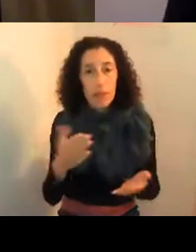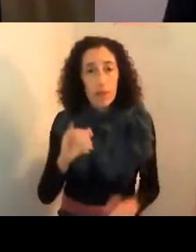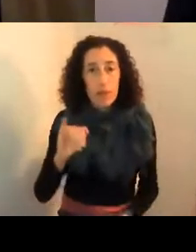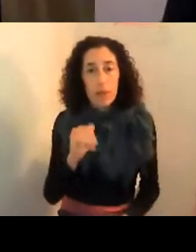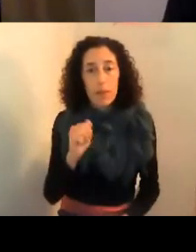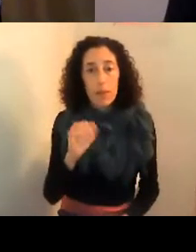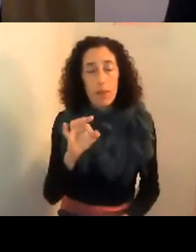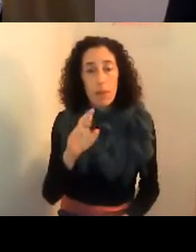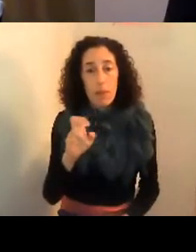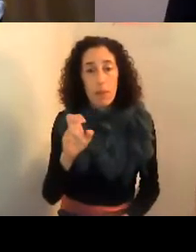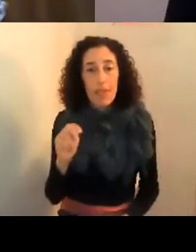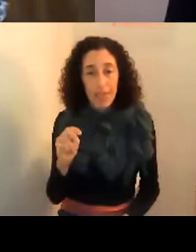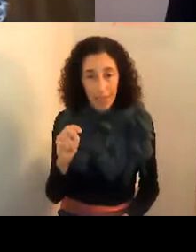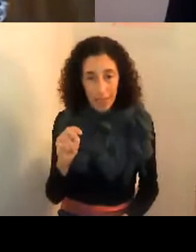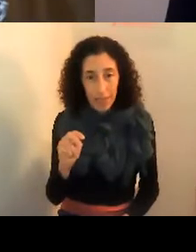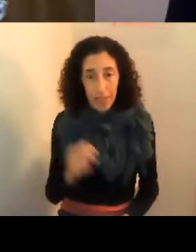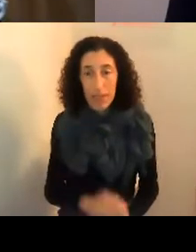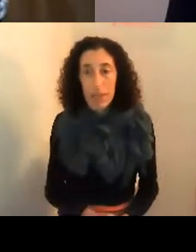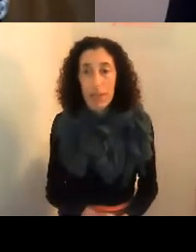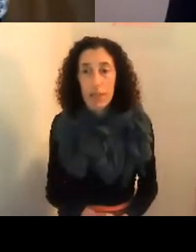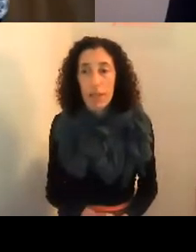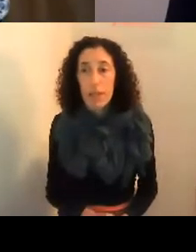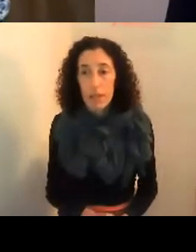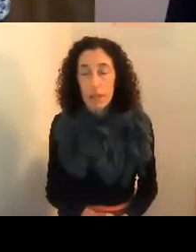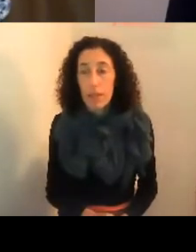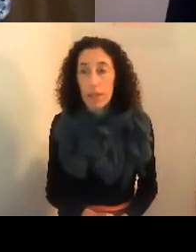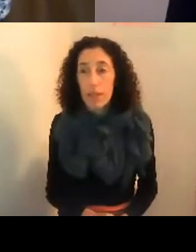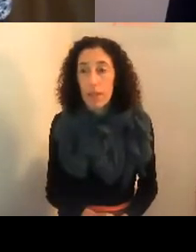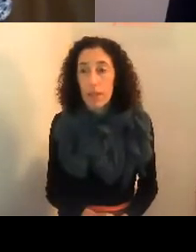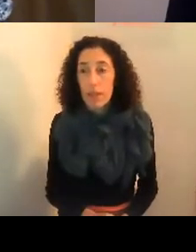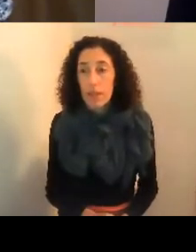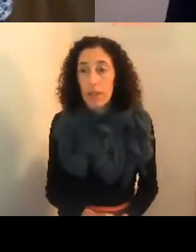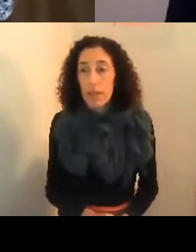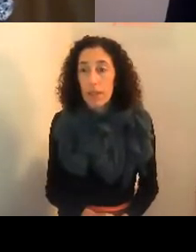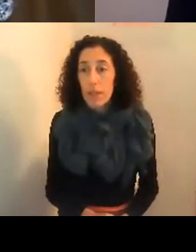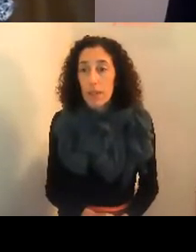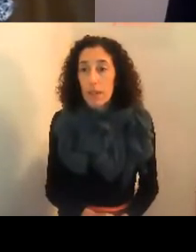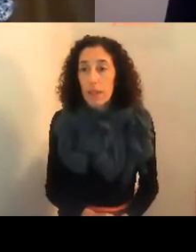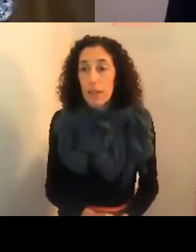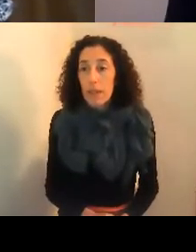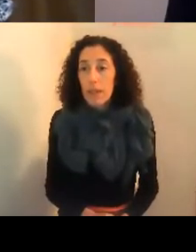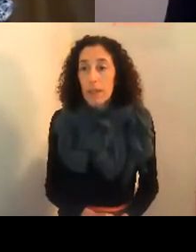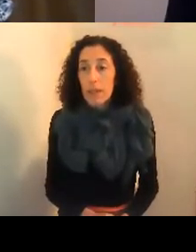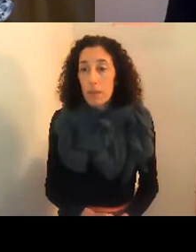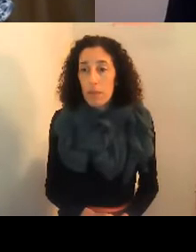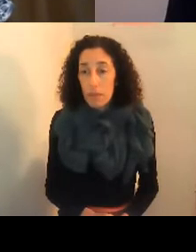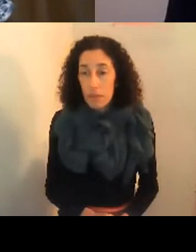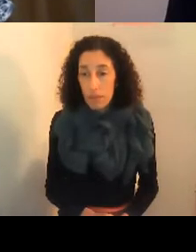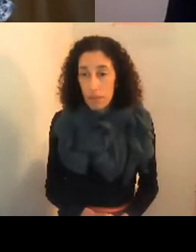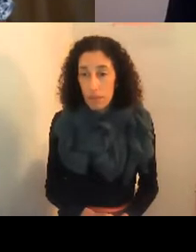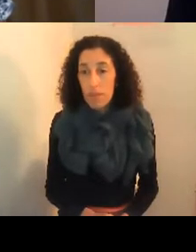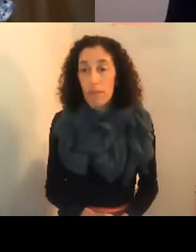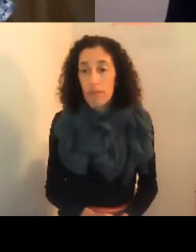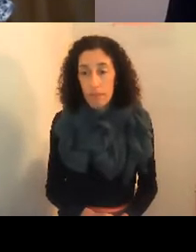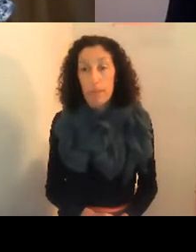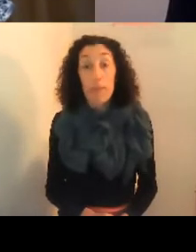add, I think Sade mentioned, you know, not considering and really removing the white gaze.